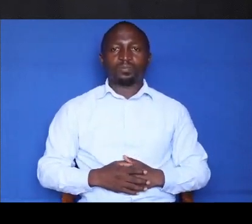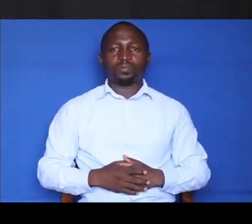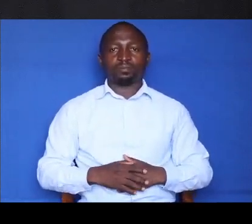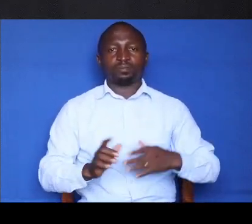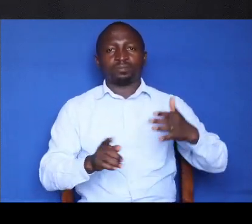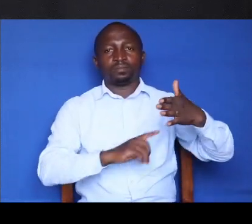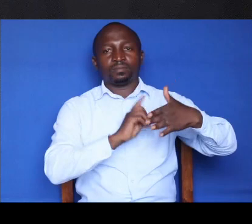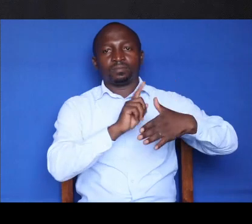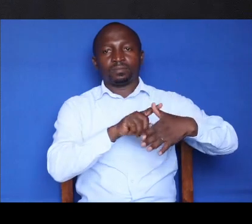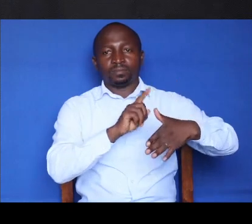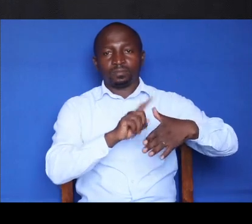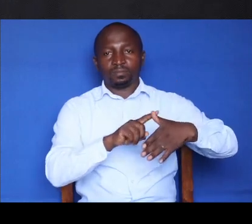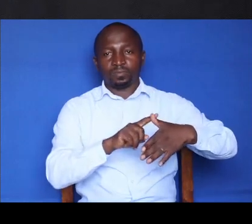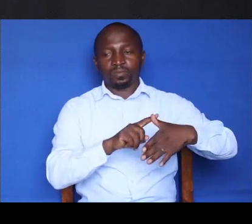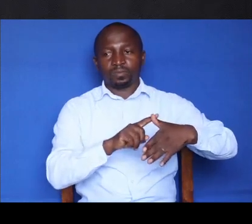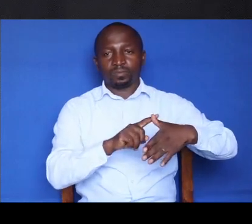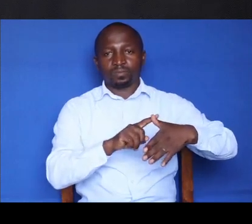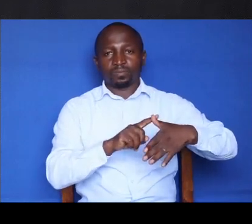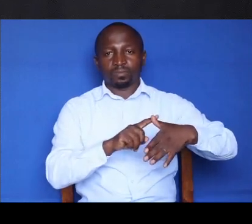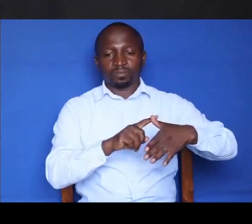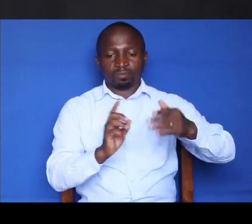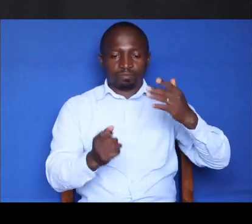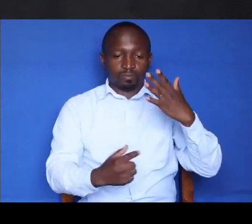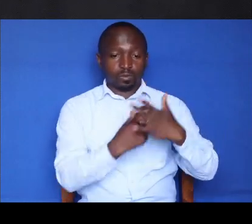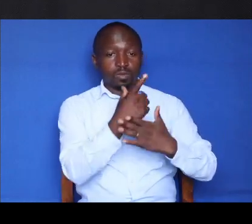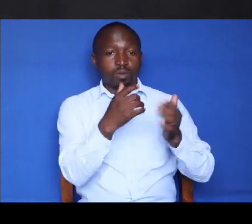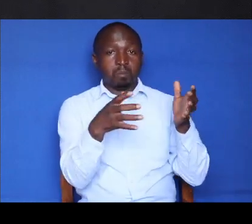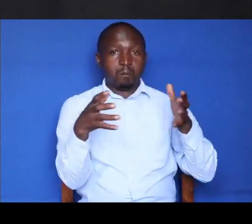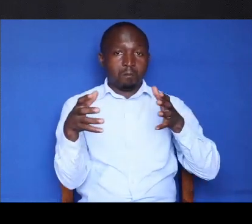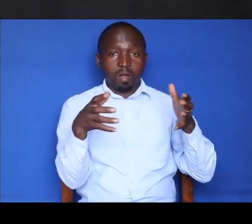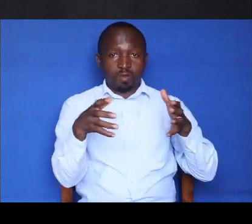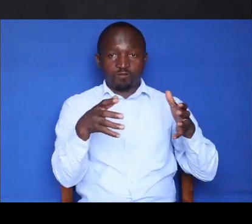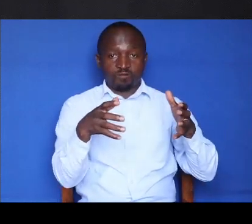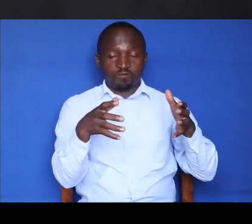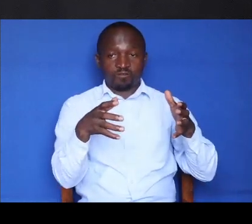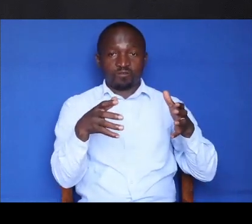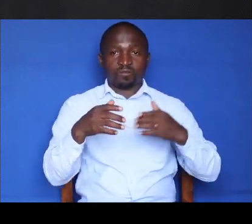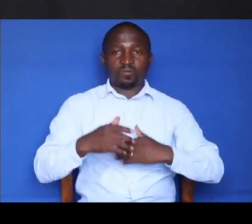5, glaciation.